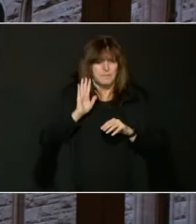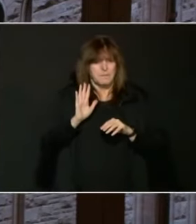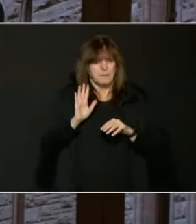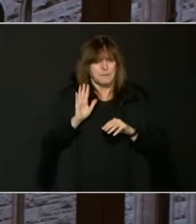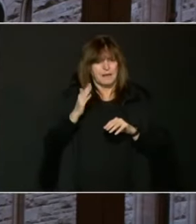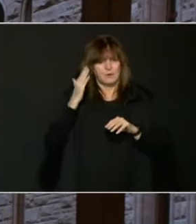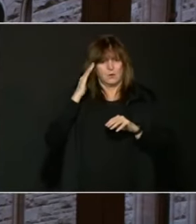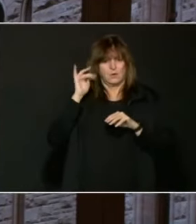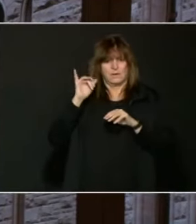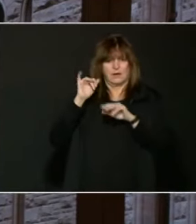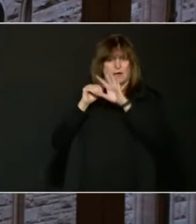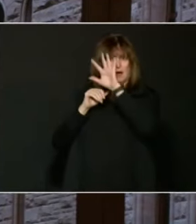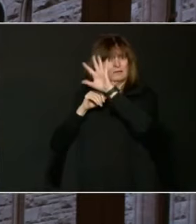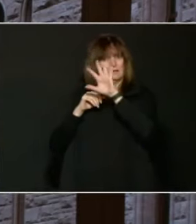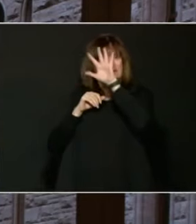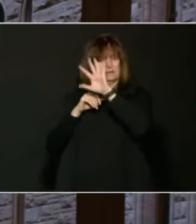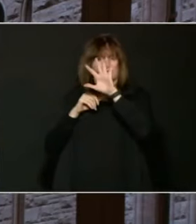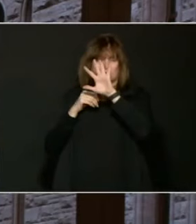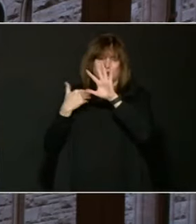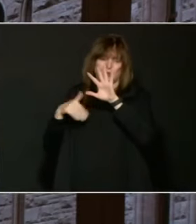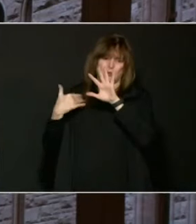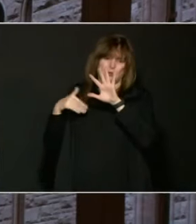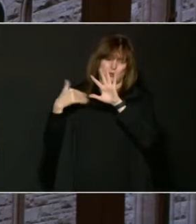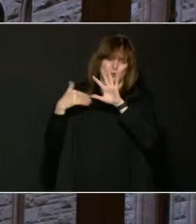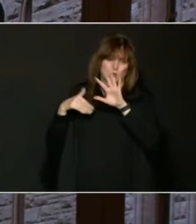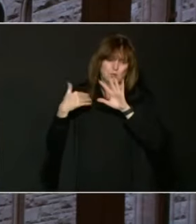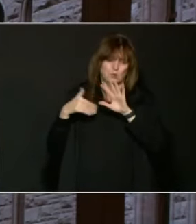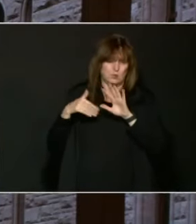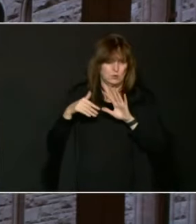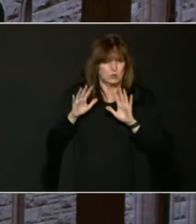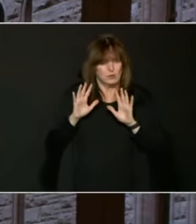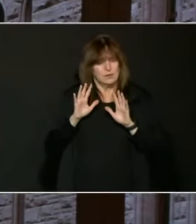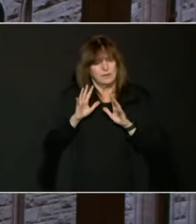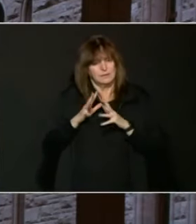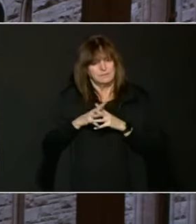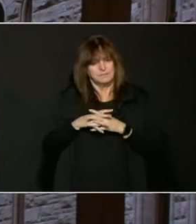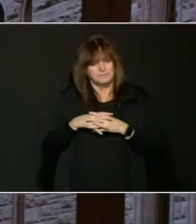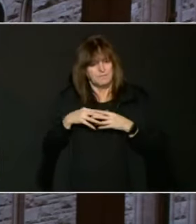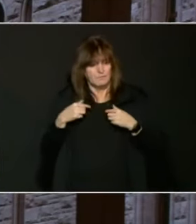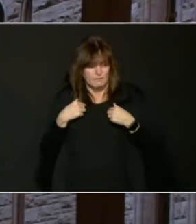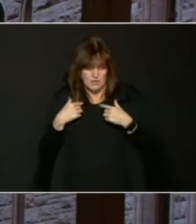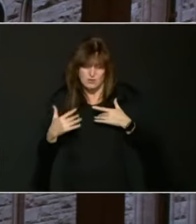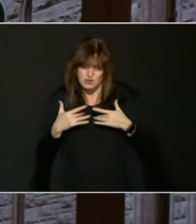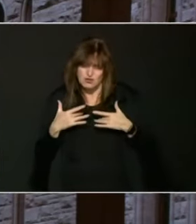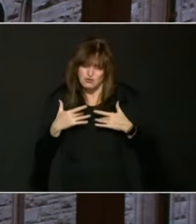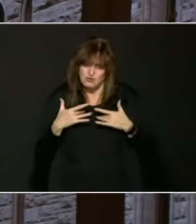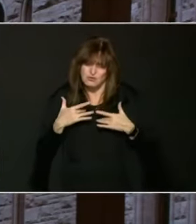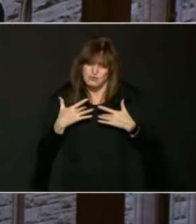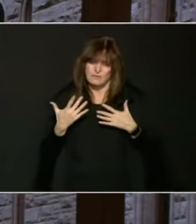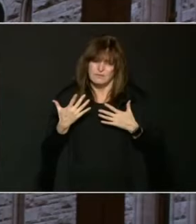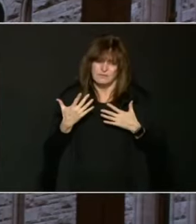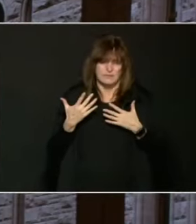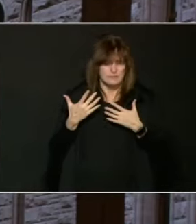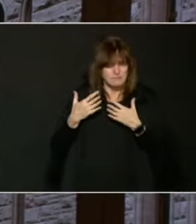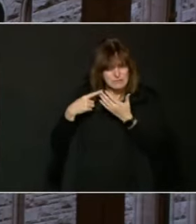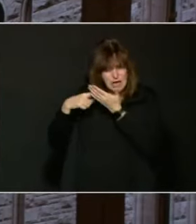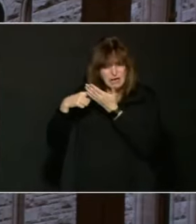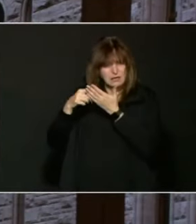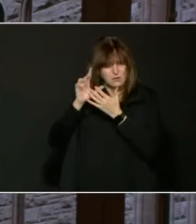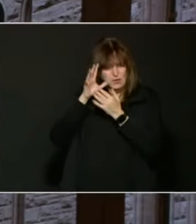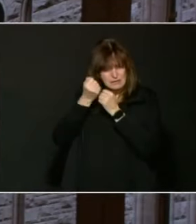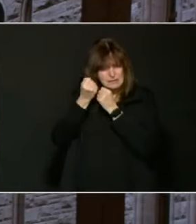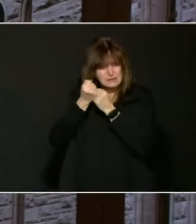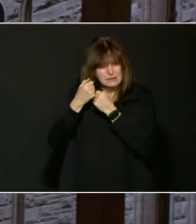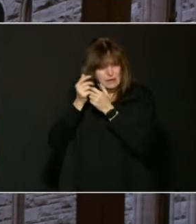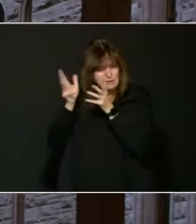issues. So there is a great not only interest, but great concern, and we want to give them all the help we can to give them to bring